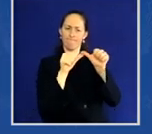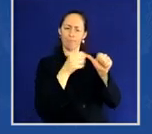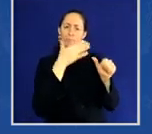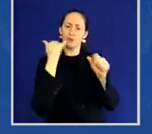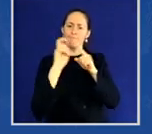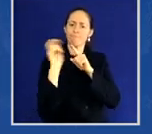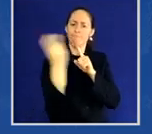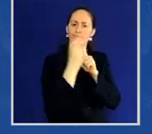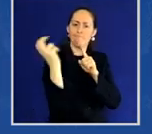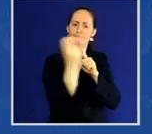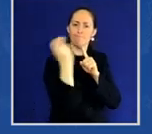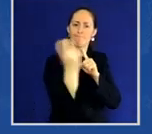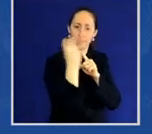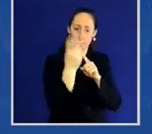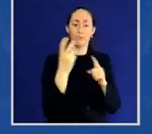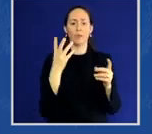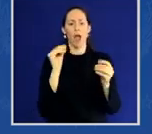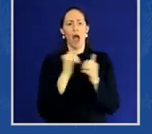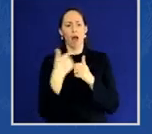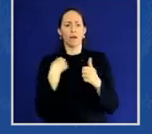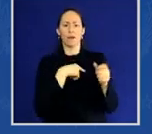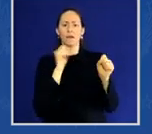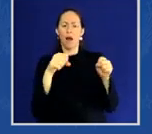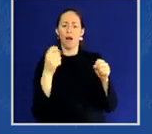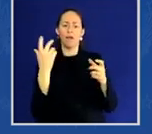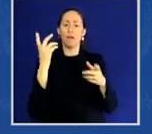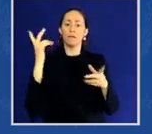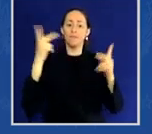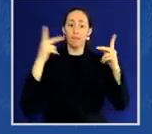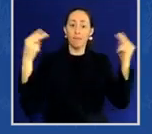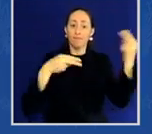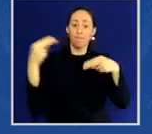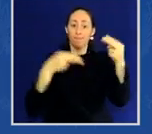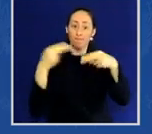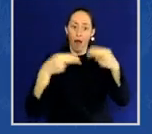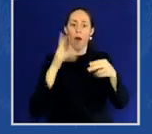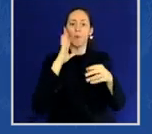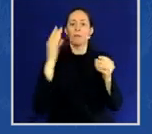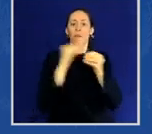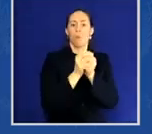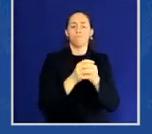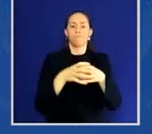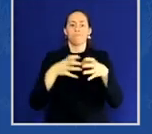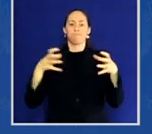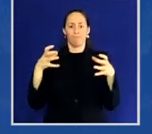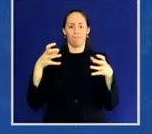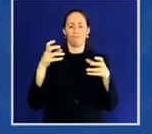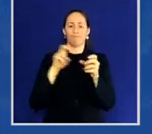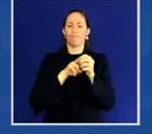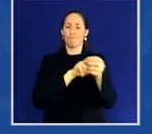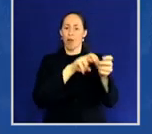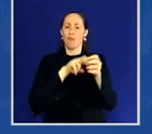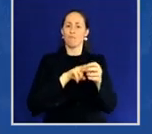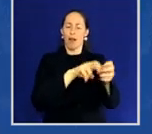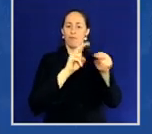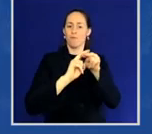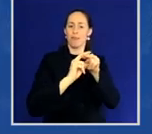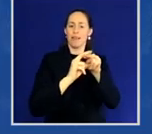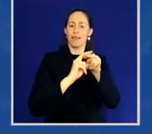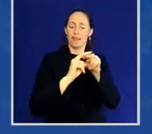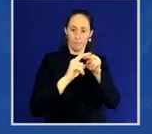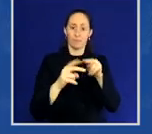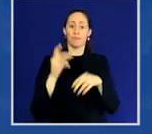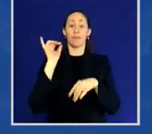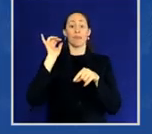grow. In fact, traveling on Amtrak emits up to 83% fewer greenhouse gas emissions than by